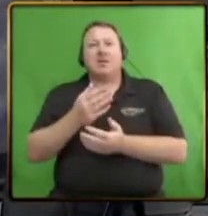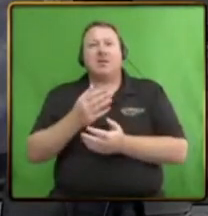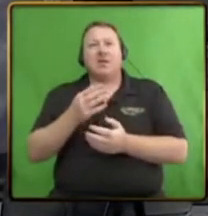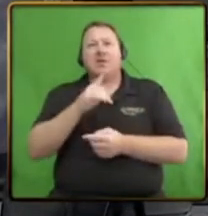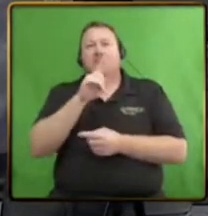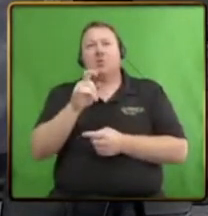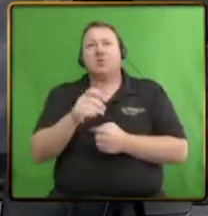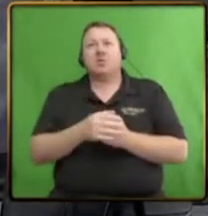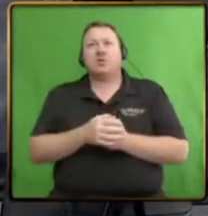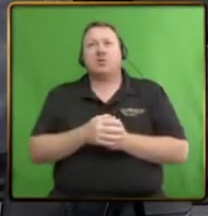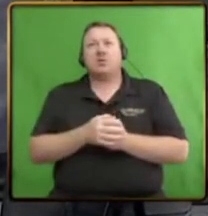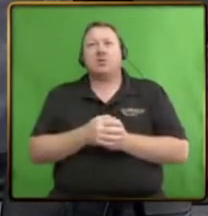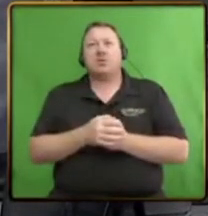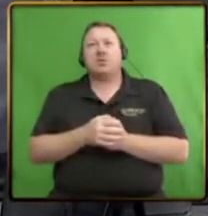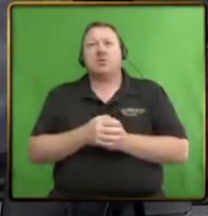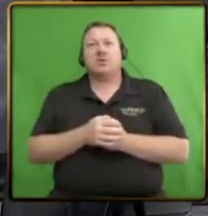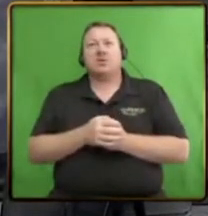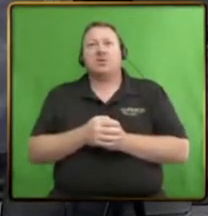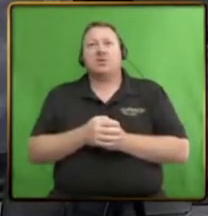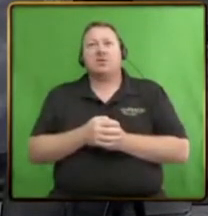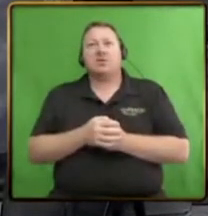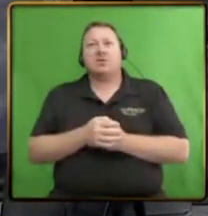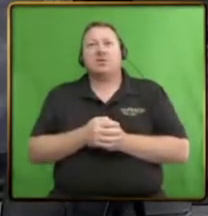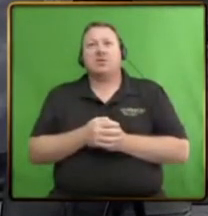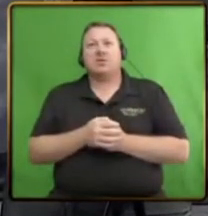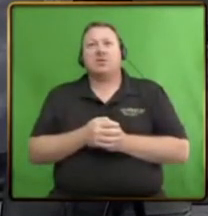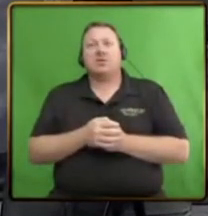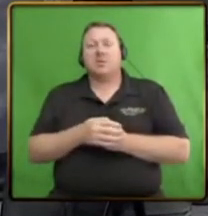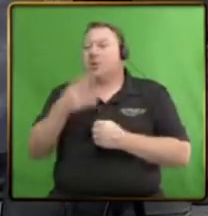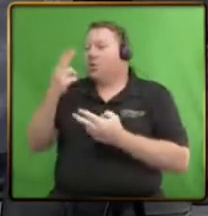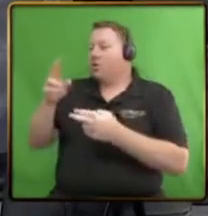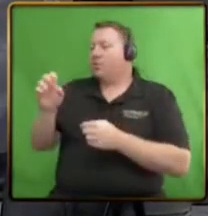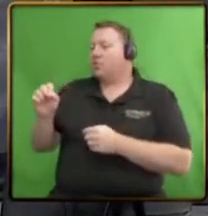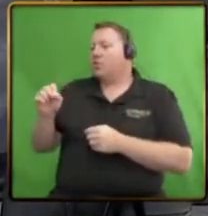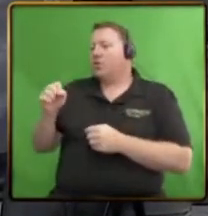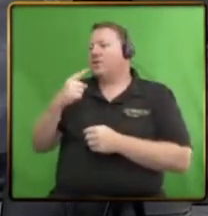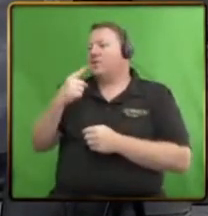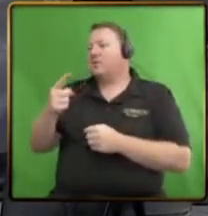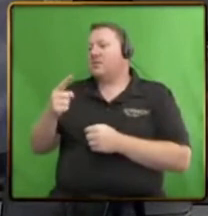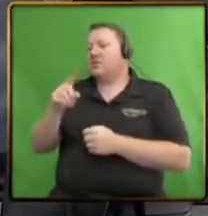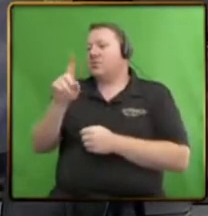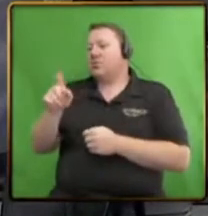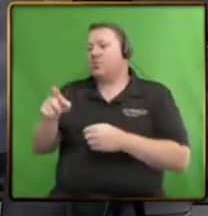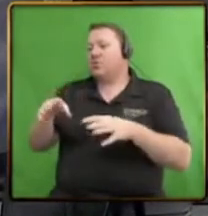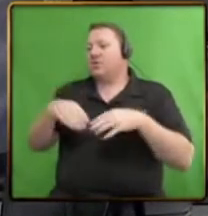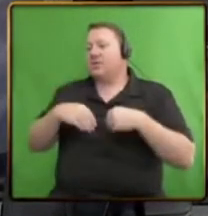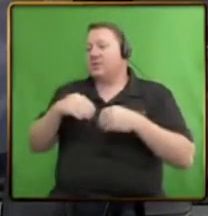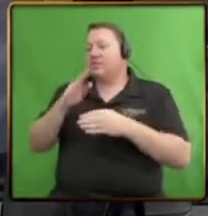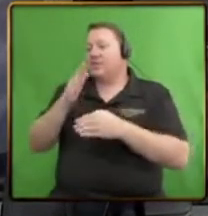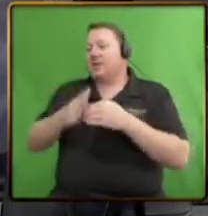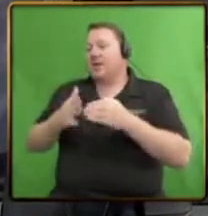Honourable Swart has indicated that he will only take it at the end of his speech. Honourable Swart, please proceed.